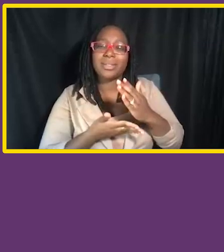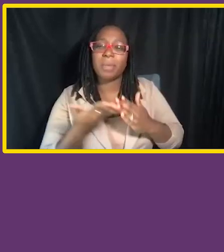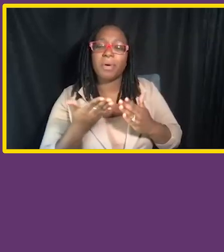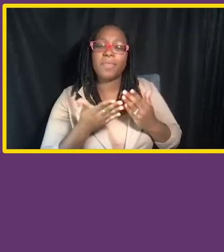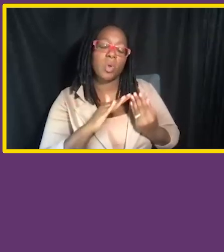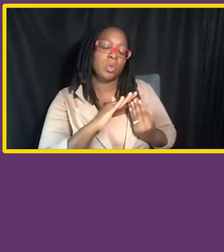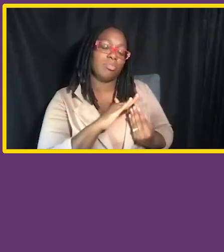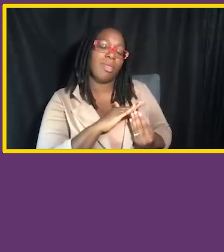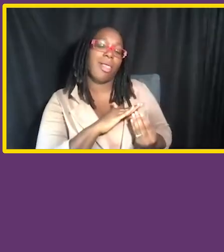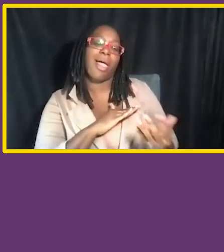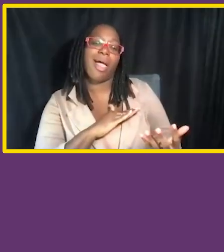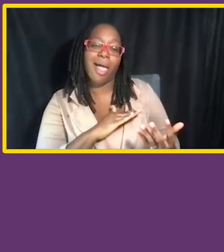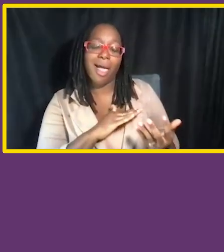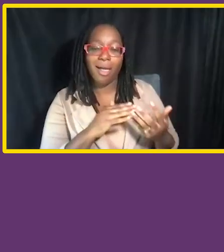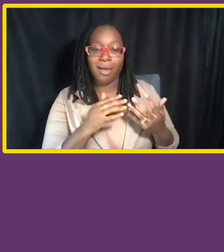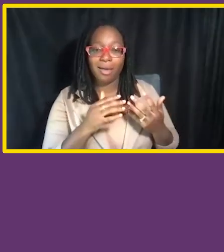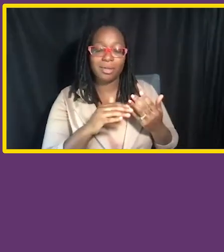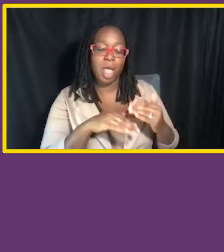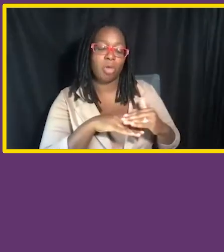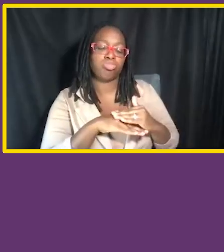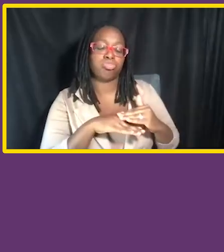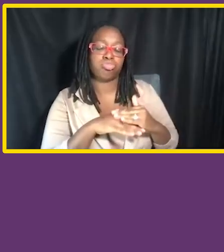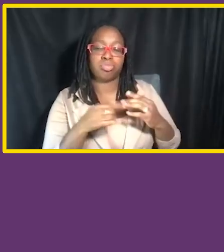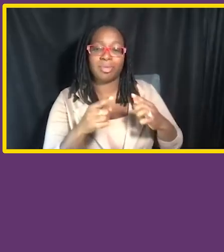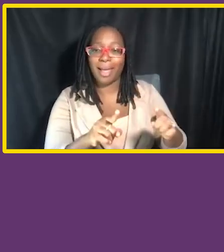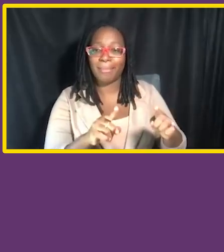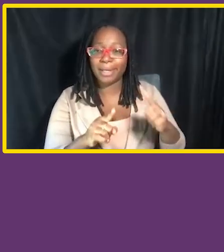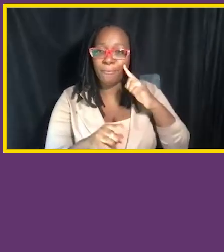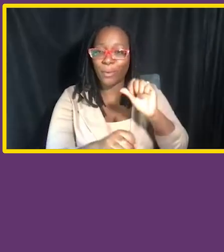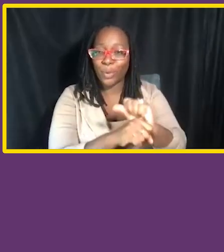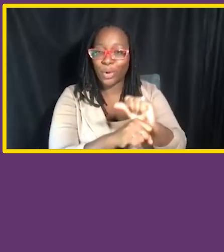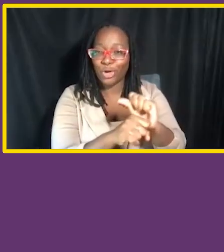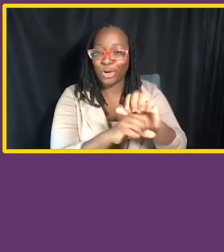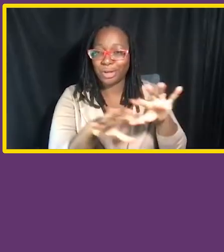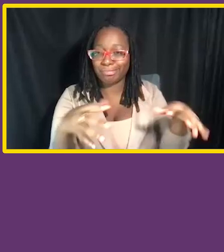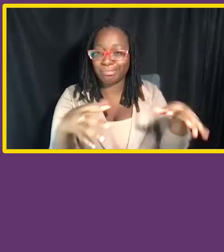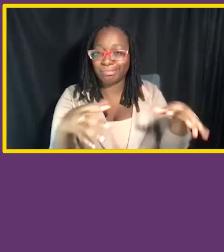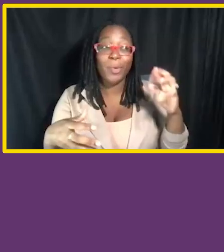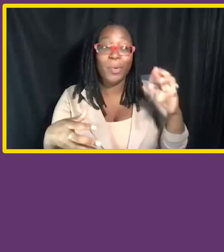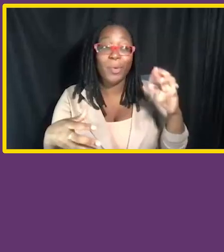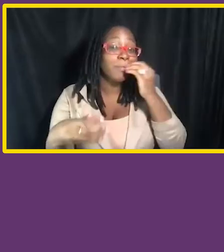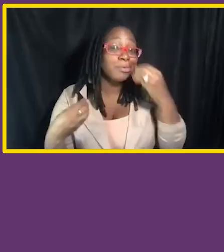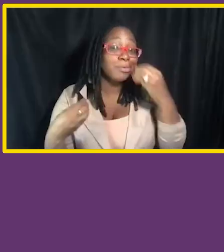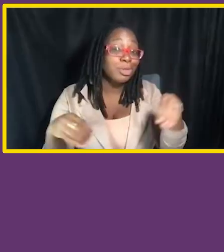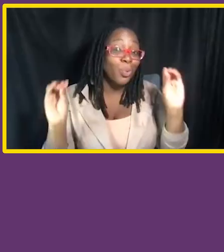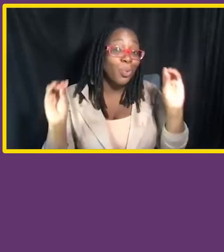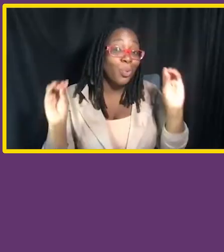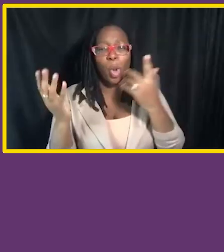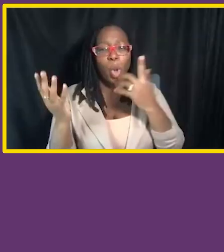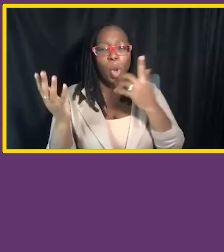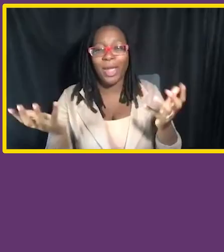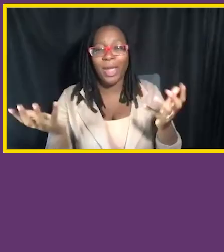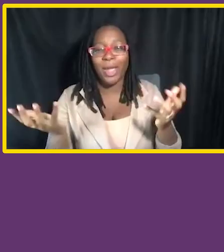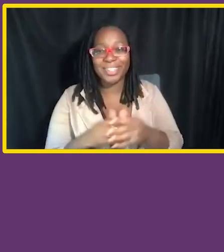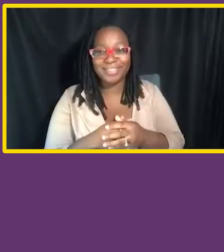of how this plays out? What does it look like in the workplace? What does it look like in the grocery store? Yeah, looking through